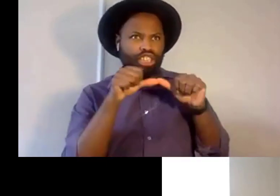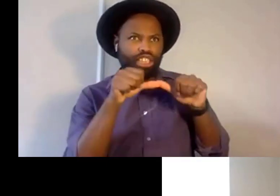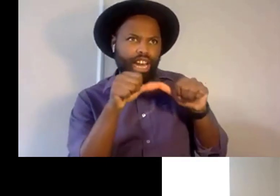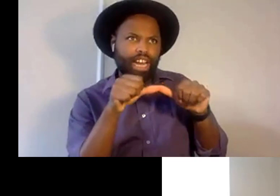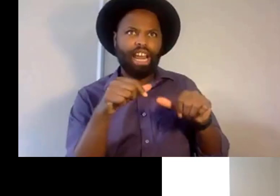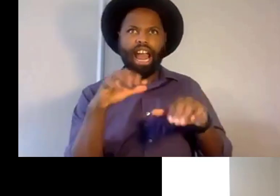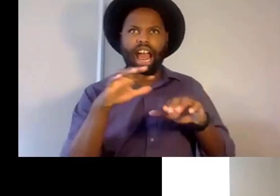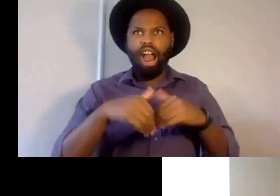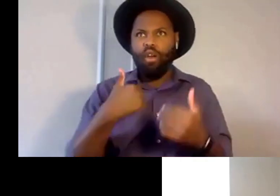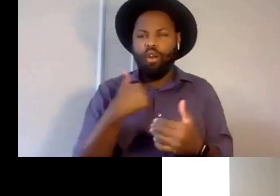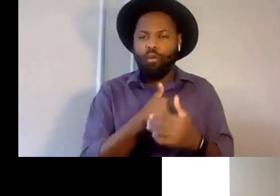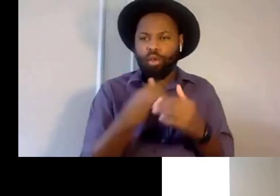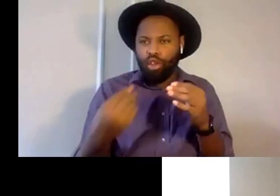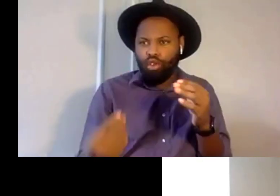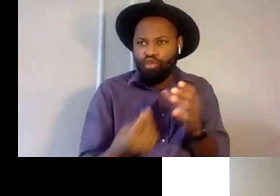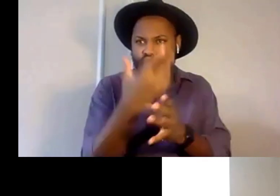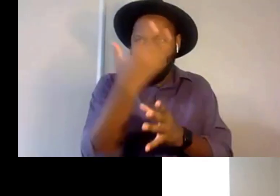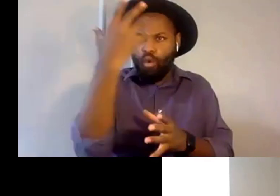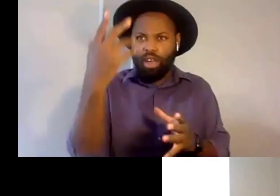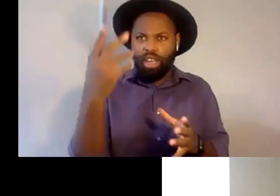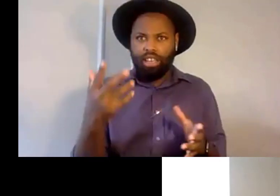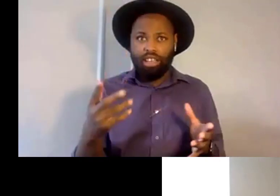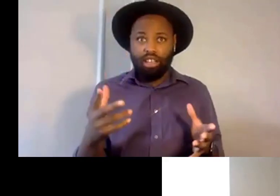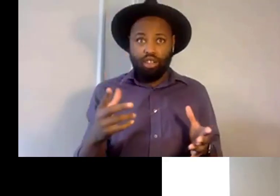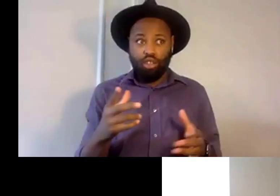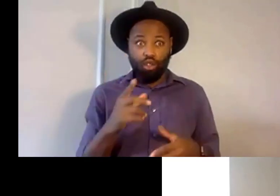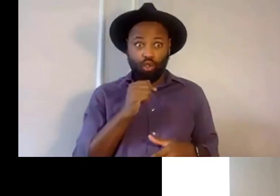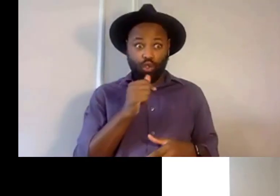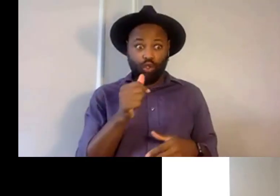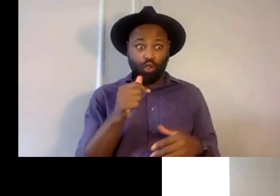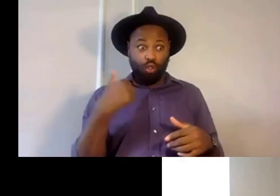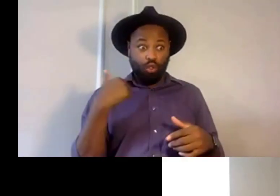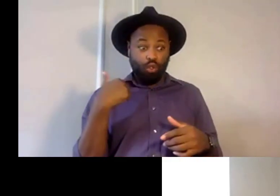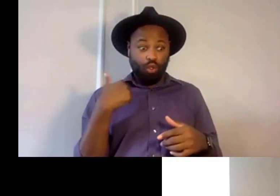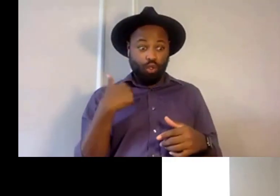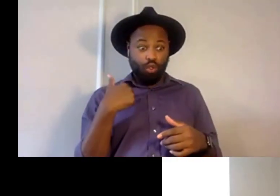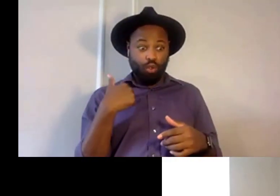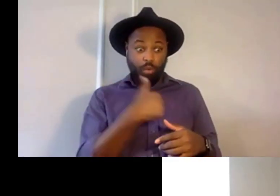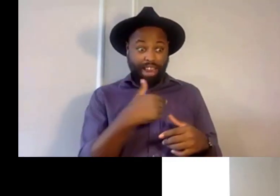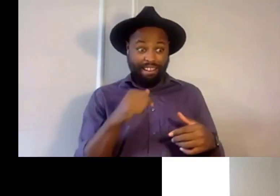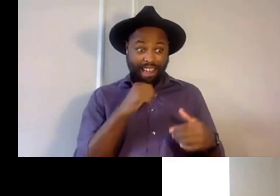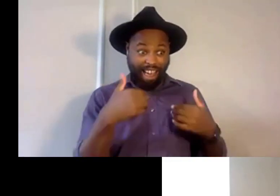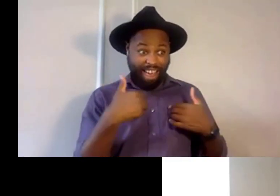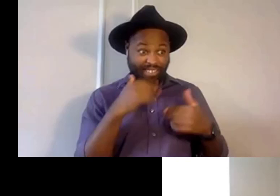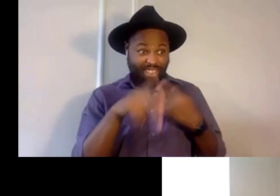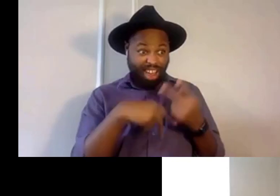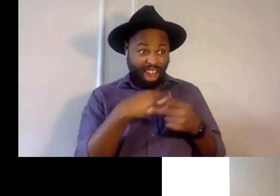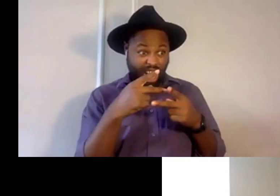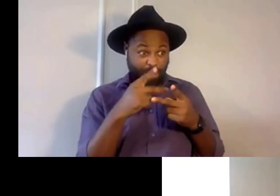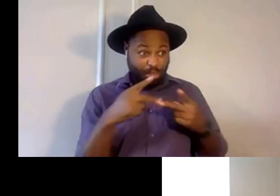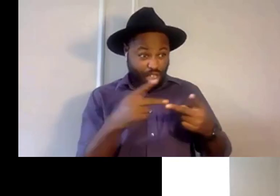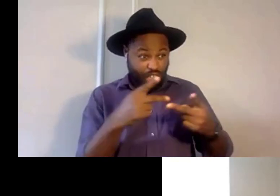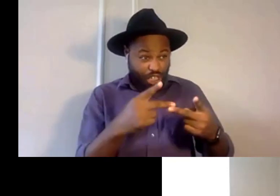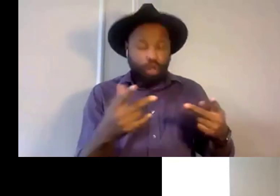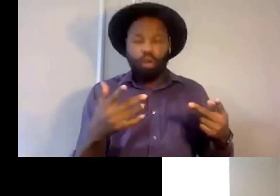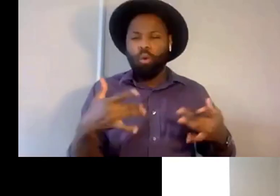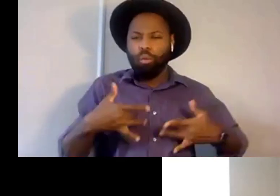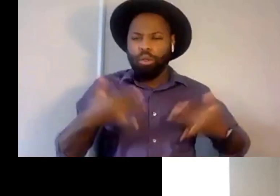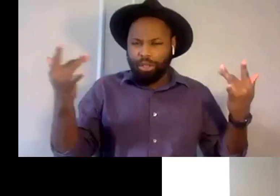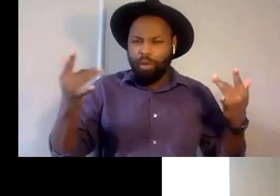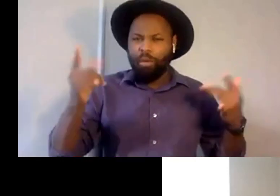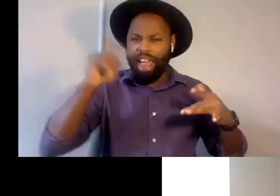having those positions? And that's why it looks like things are becoming more equitable, like what's really going on in